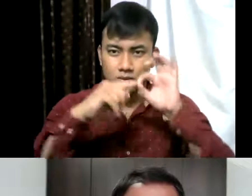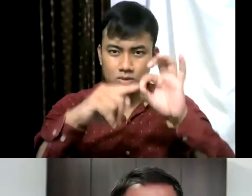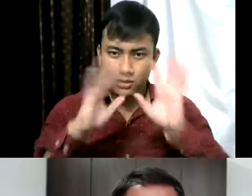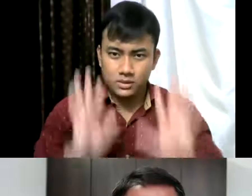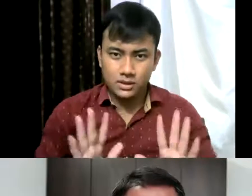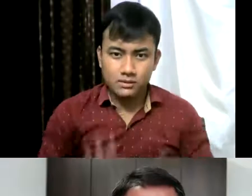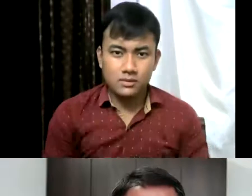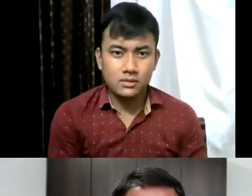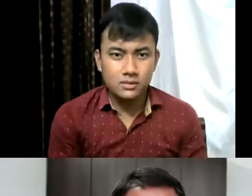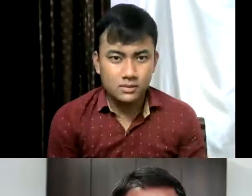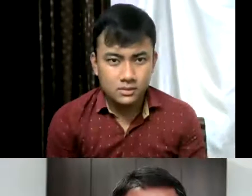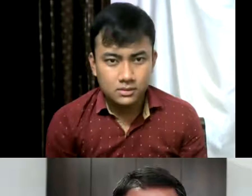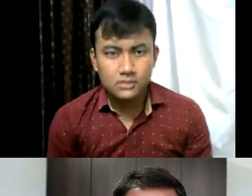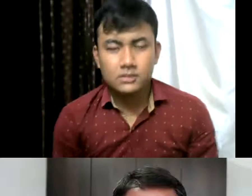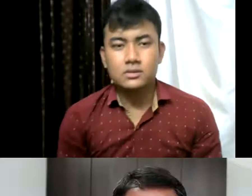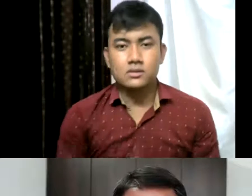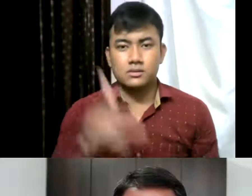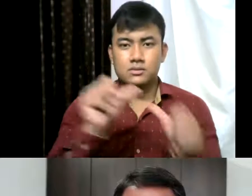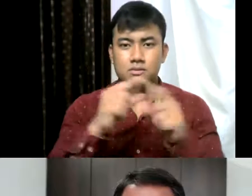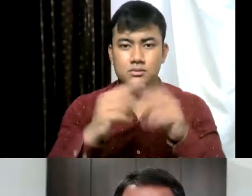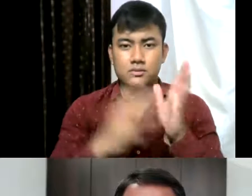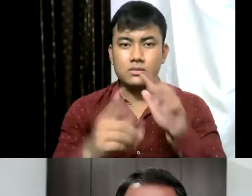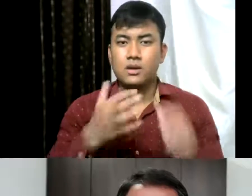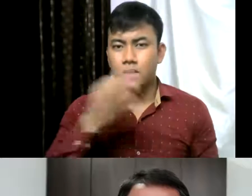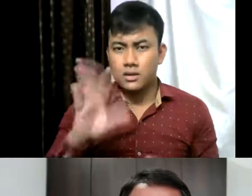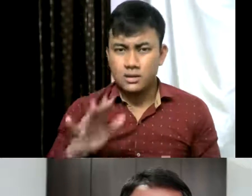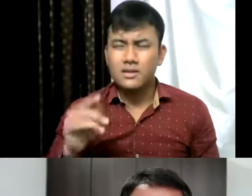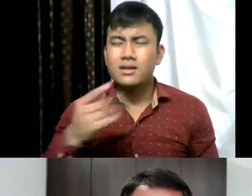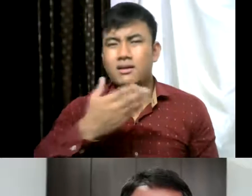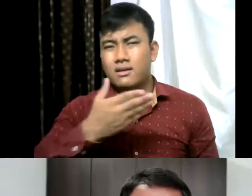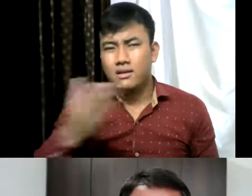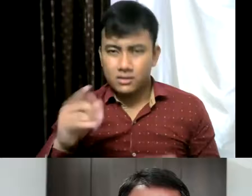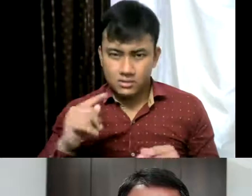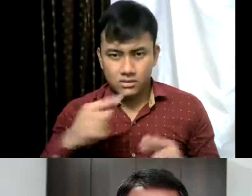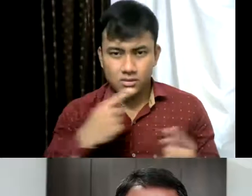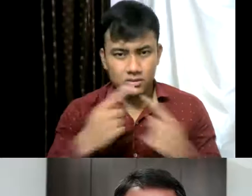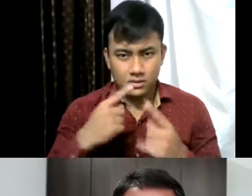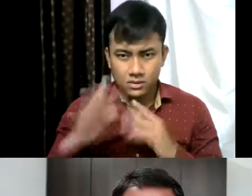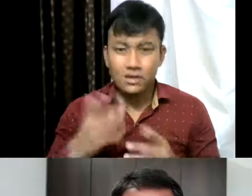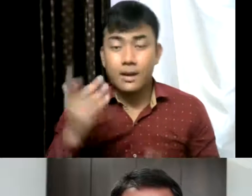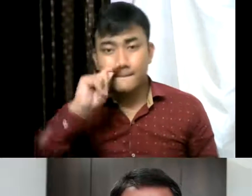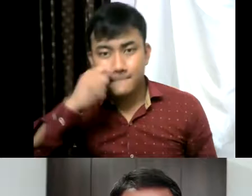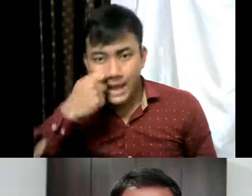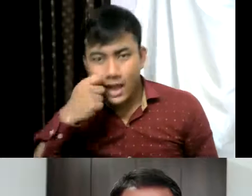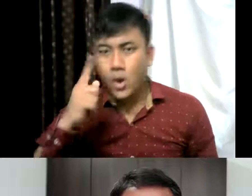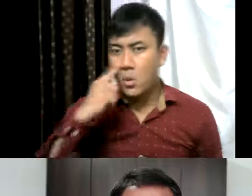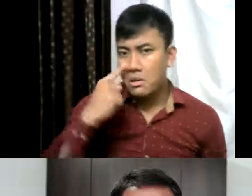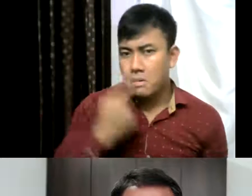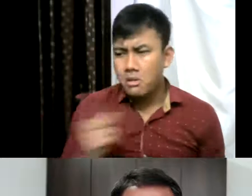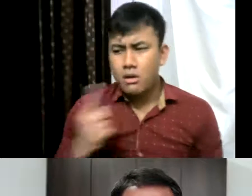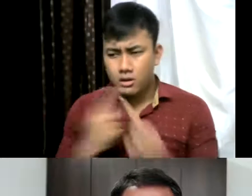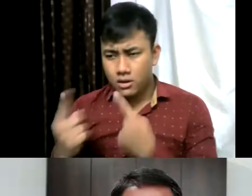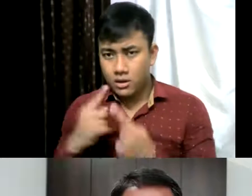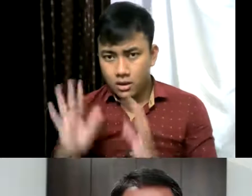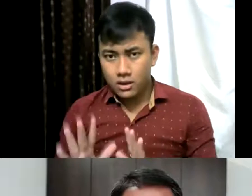and so Lakshmi Krishnamurthy has asked, any difference in the initiating of a conversation between men and women? Also, any difference in the